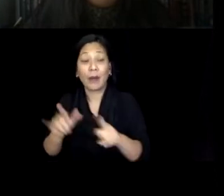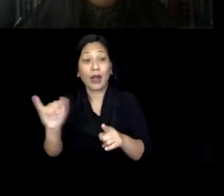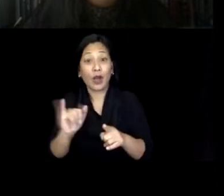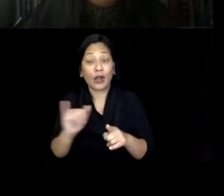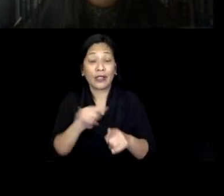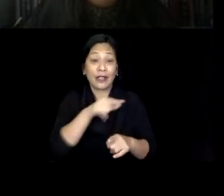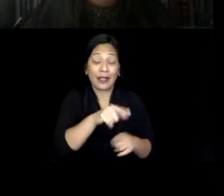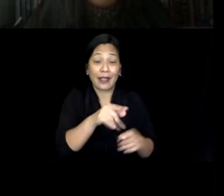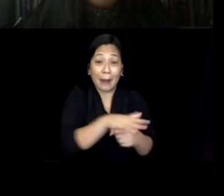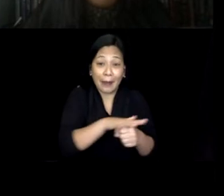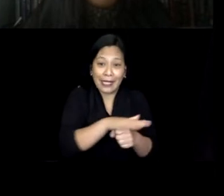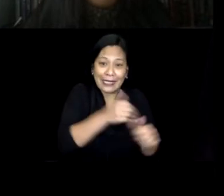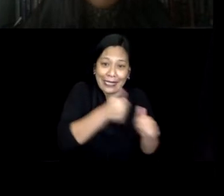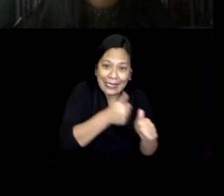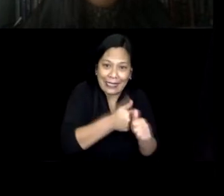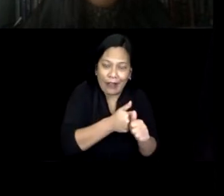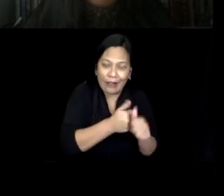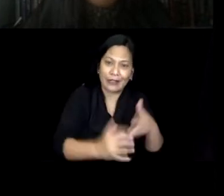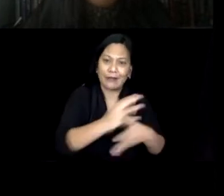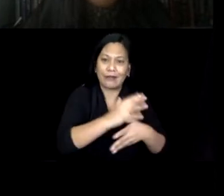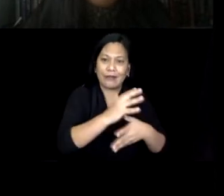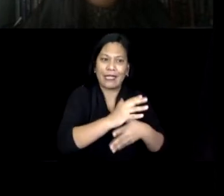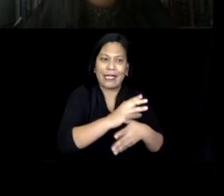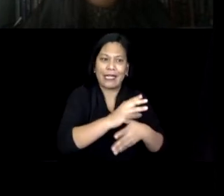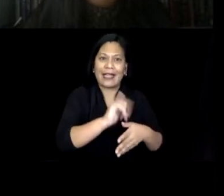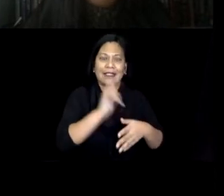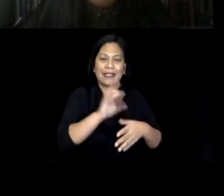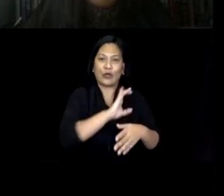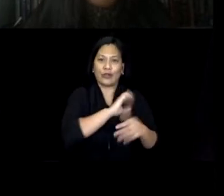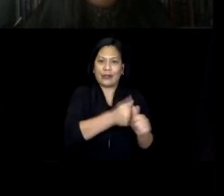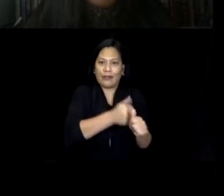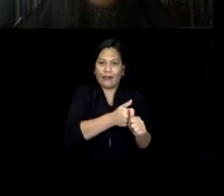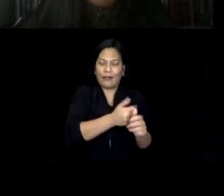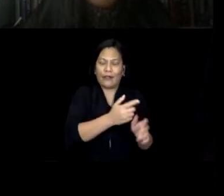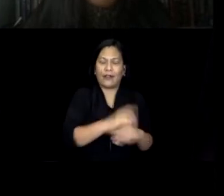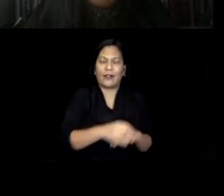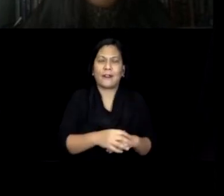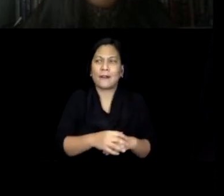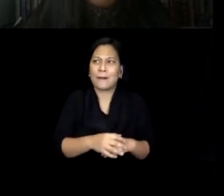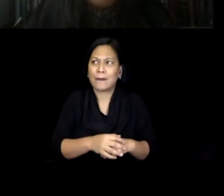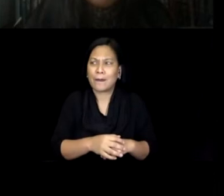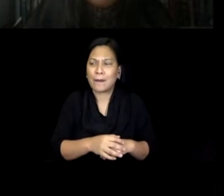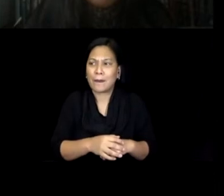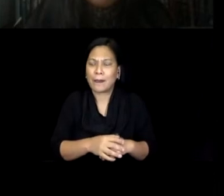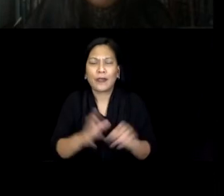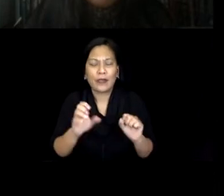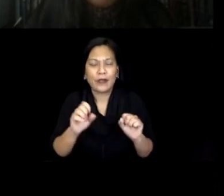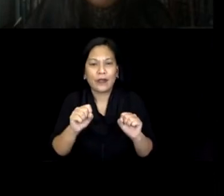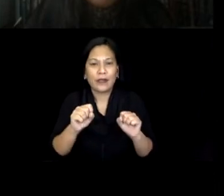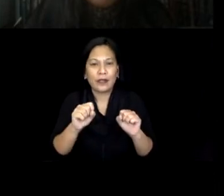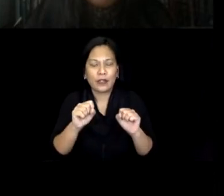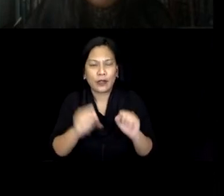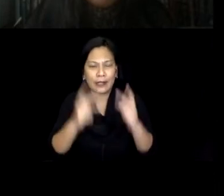the defining thing, it's defining. And you can tell a story where it